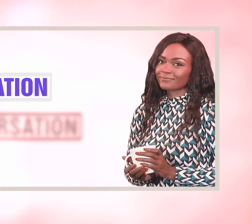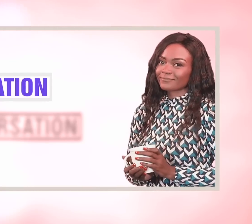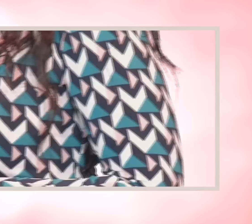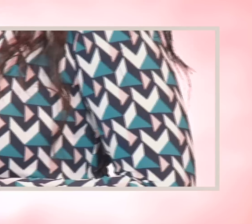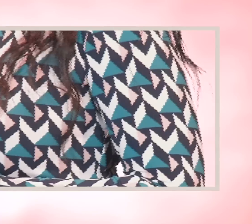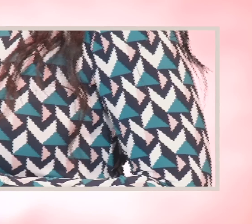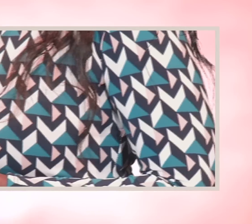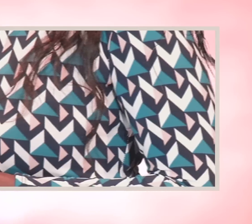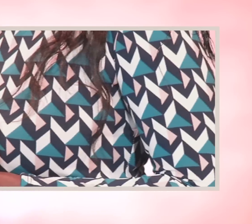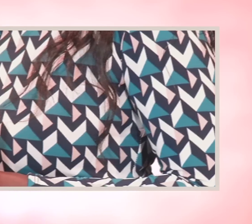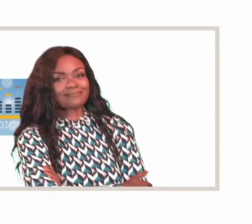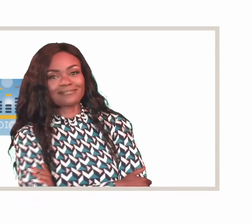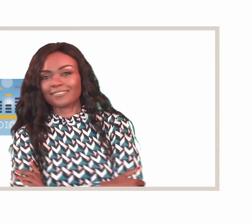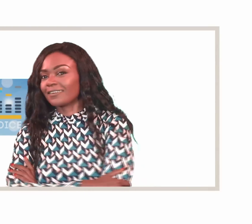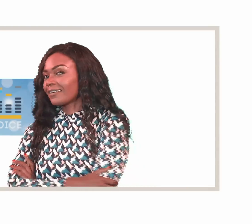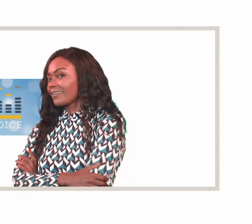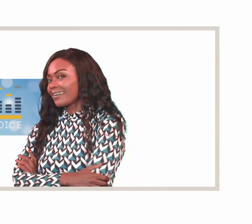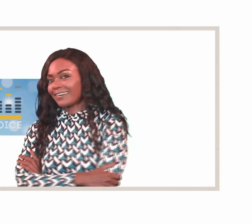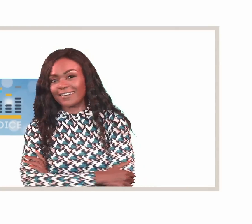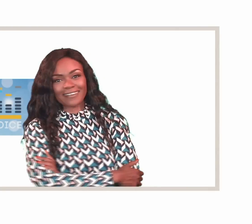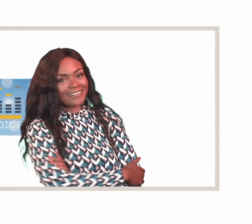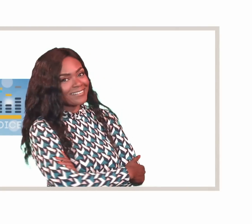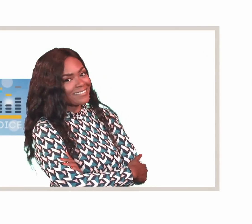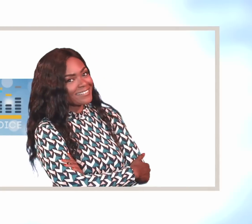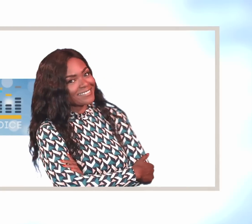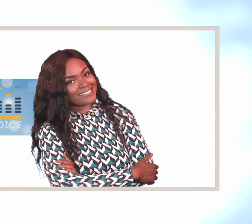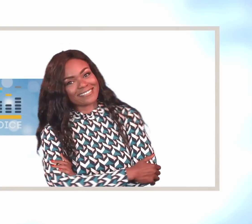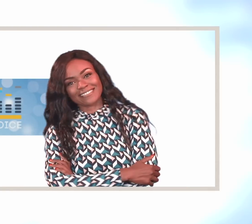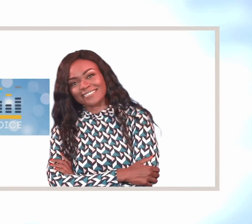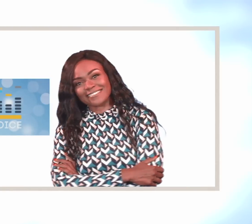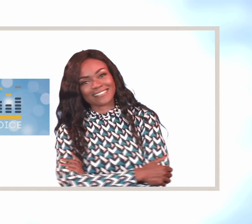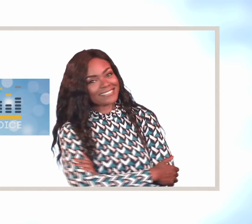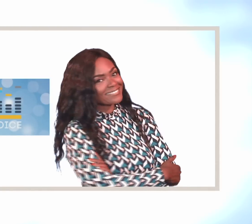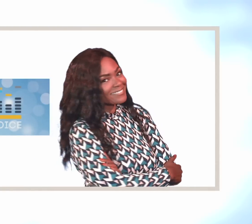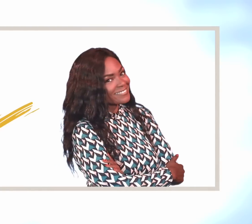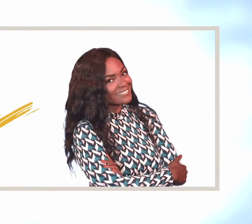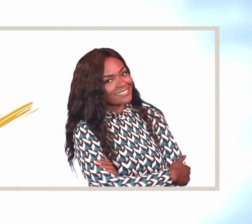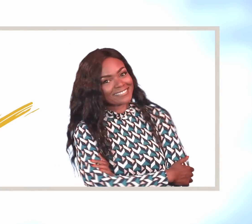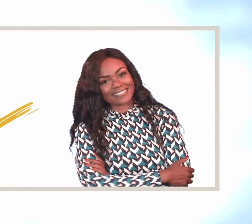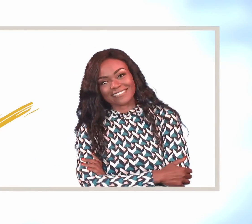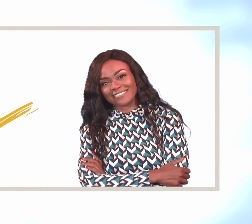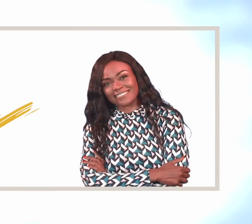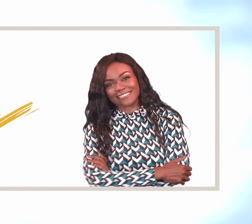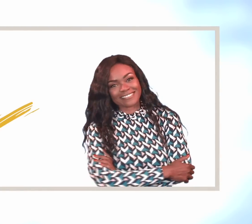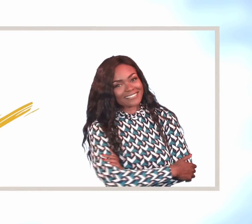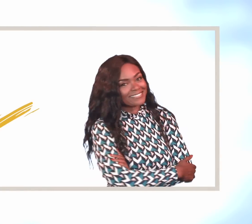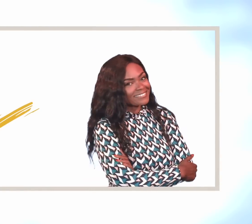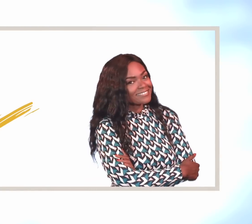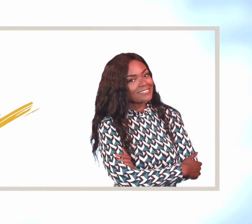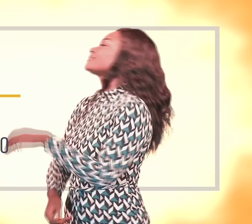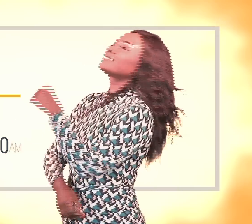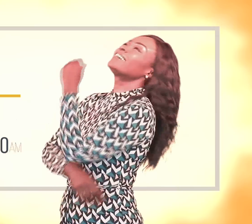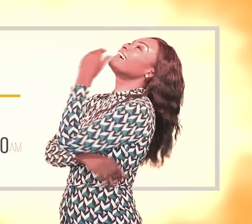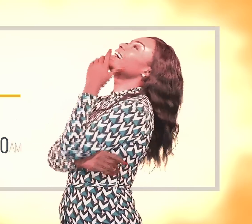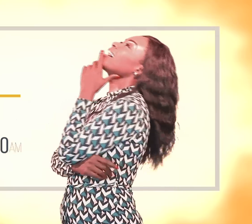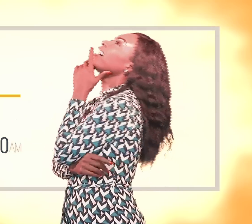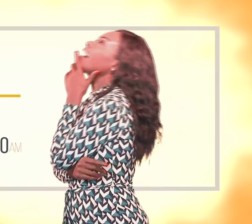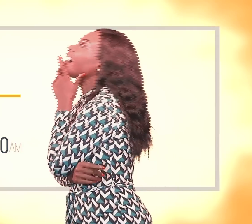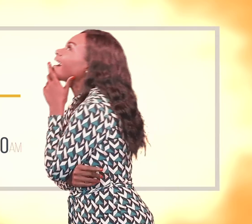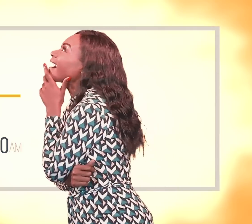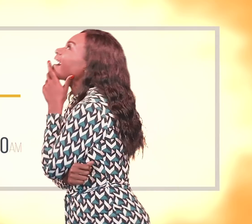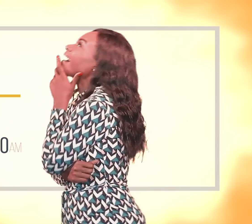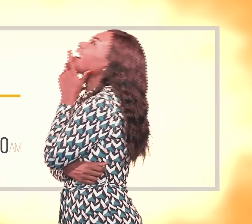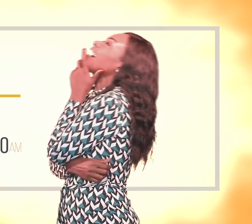join me weekdays at 4 on Radio Bahamas 1540 AM, 104.5 FM, and The